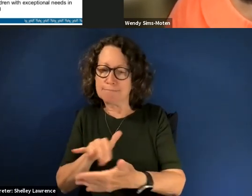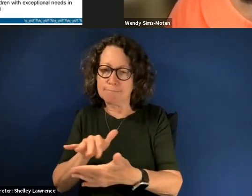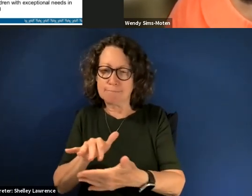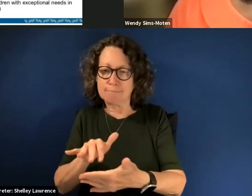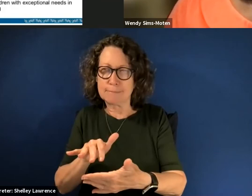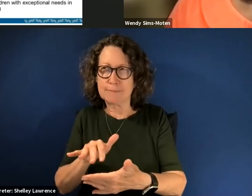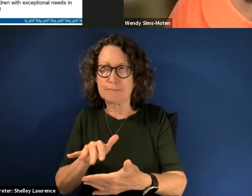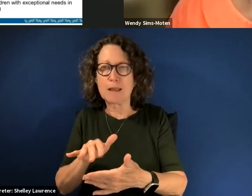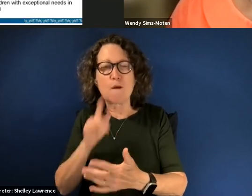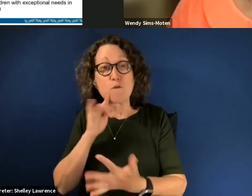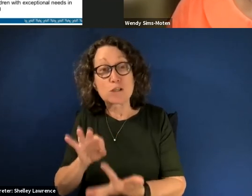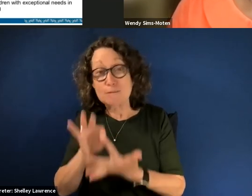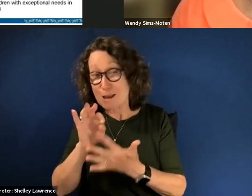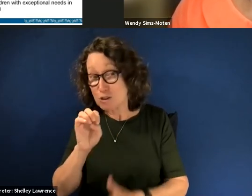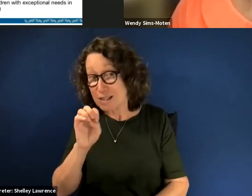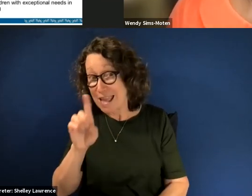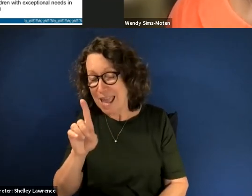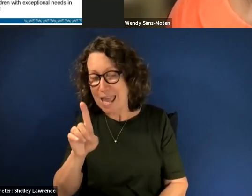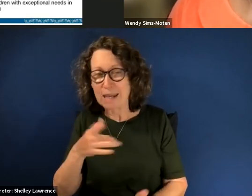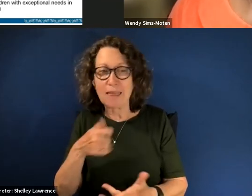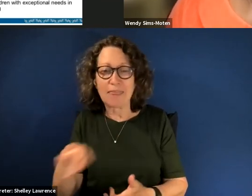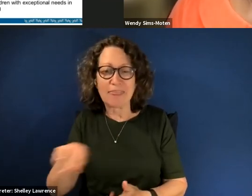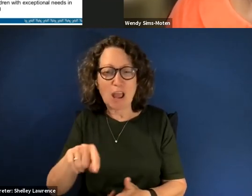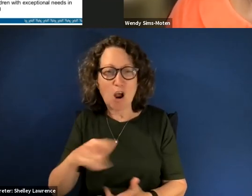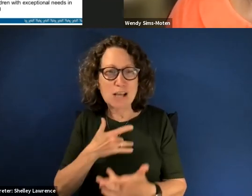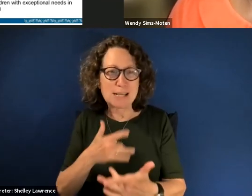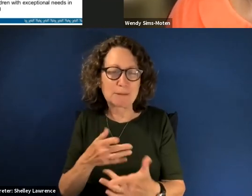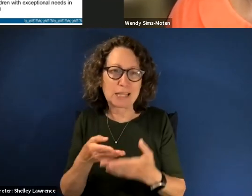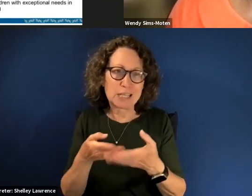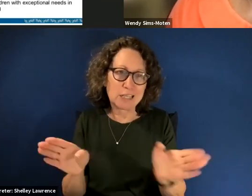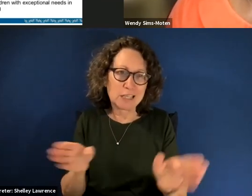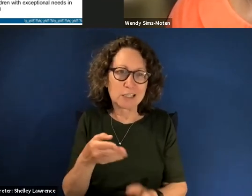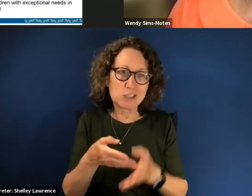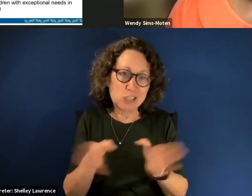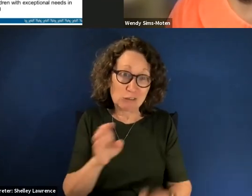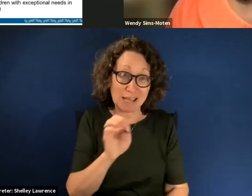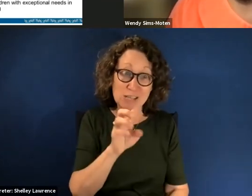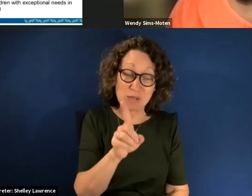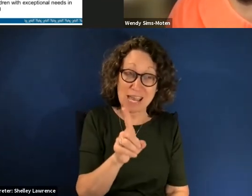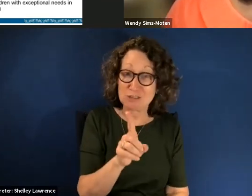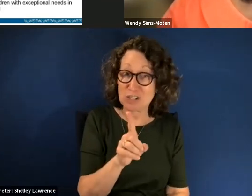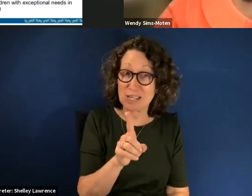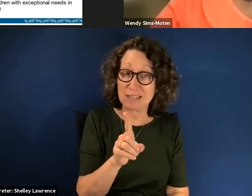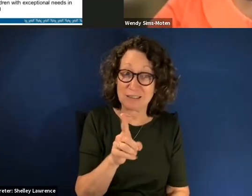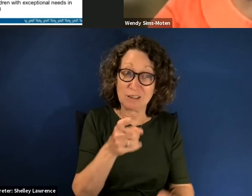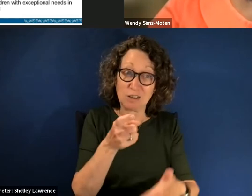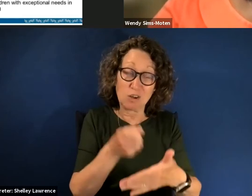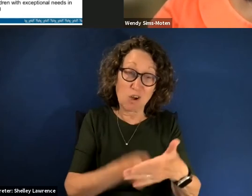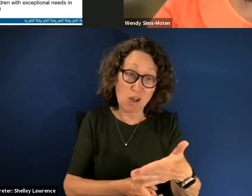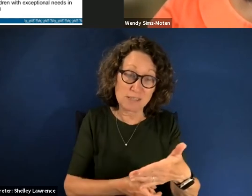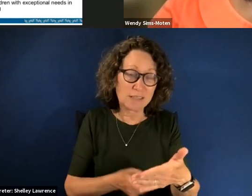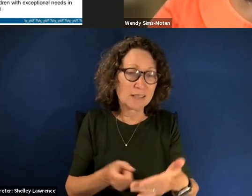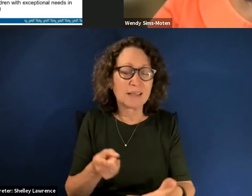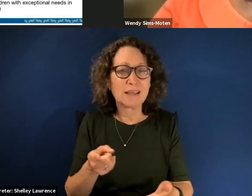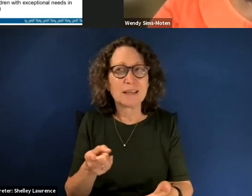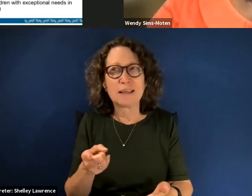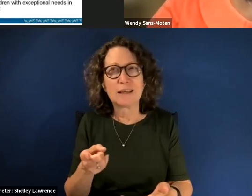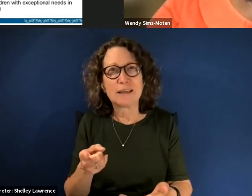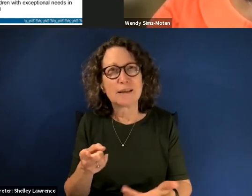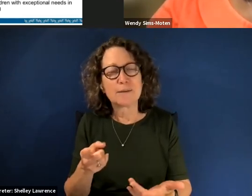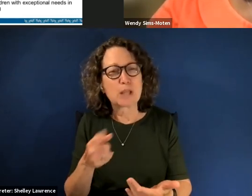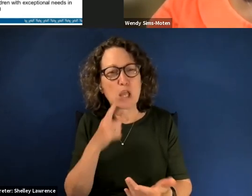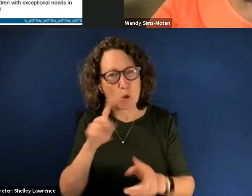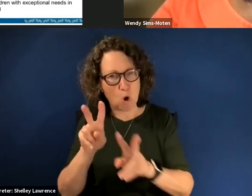assessments for special education are typically general education costs, because you can't,